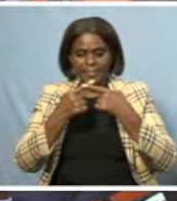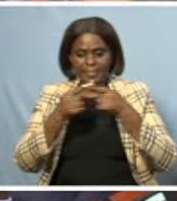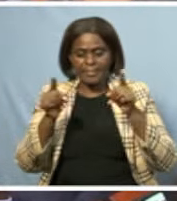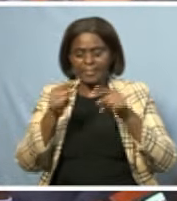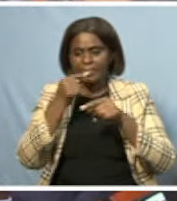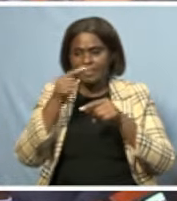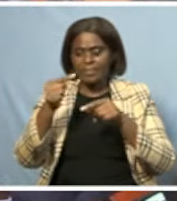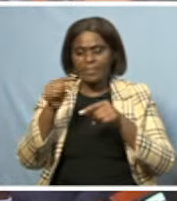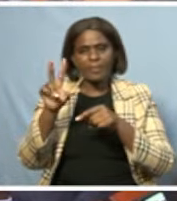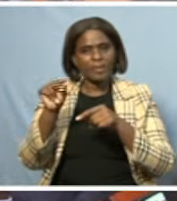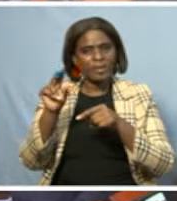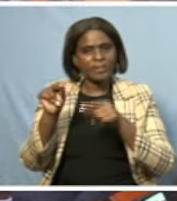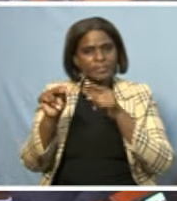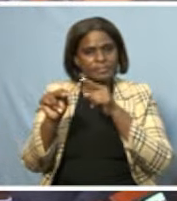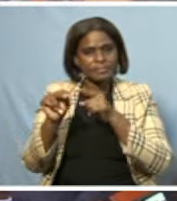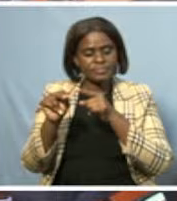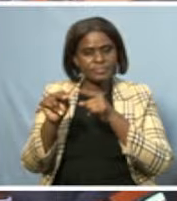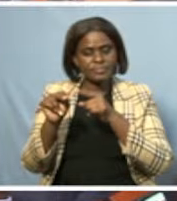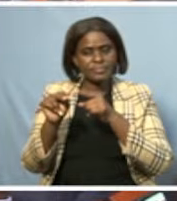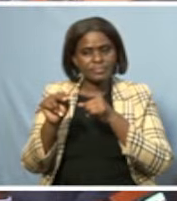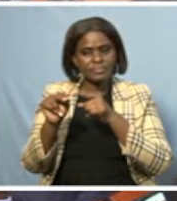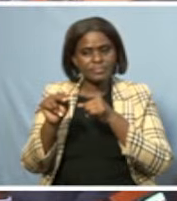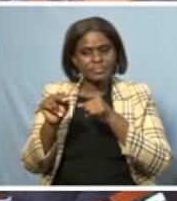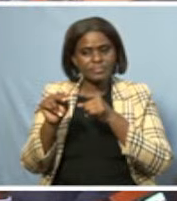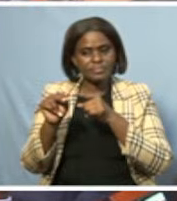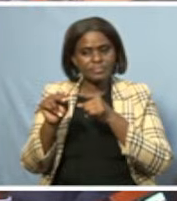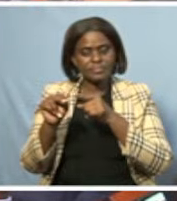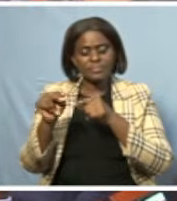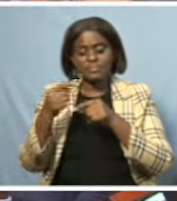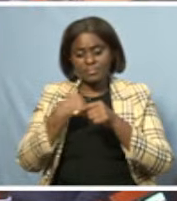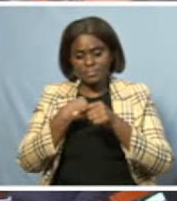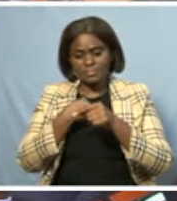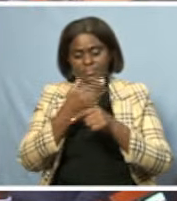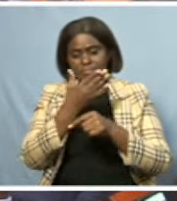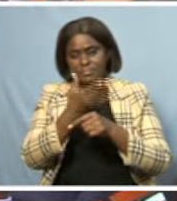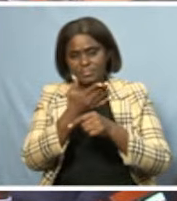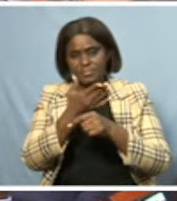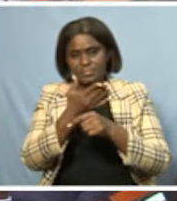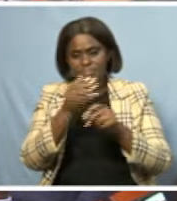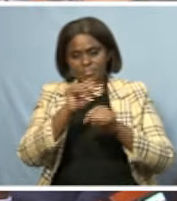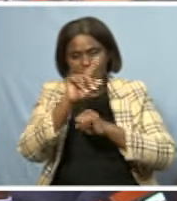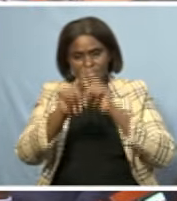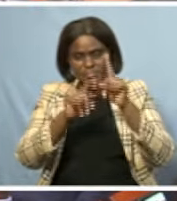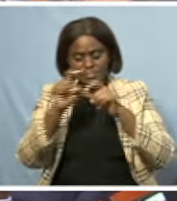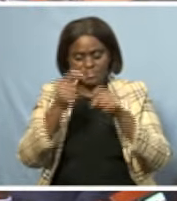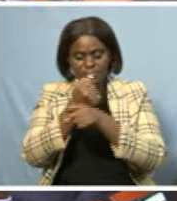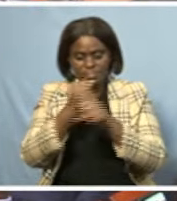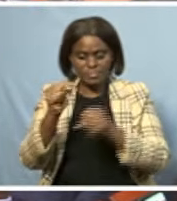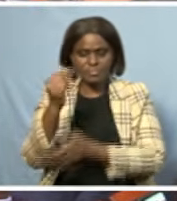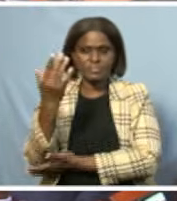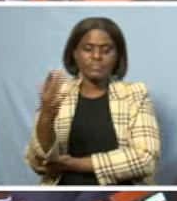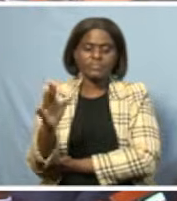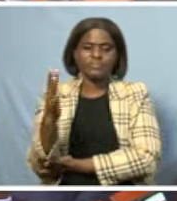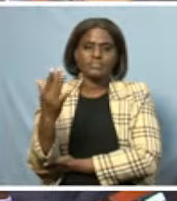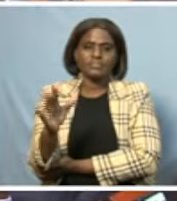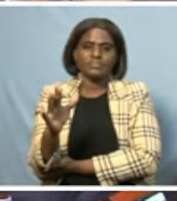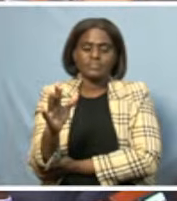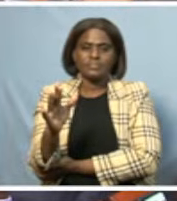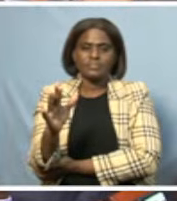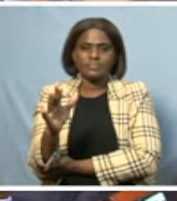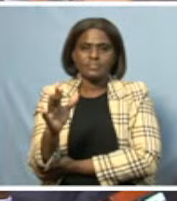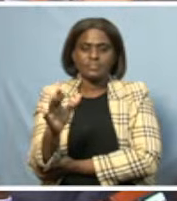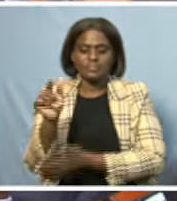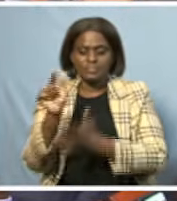Of the contrary say no. The ayes have it. The question is resolved in the